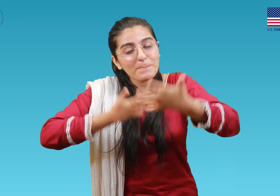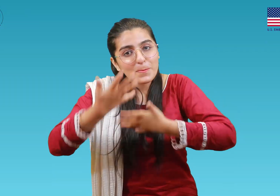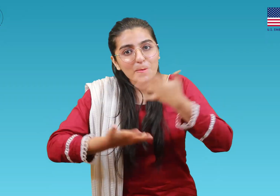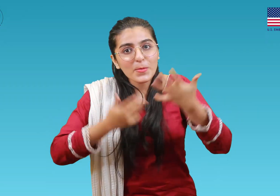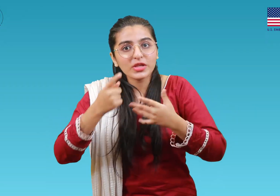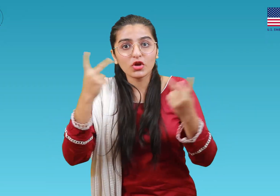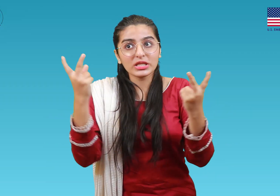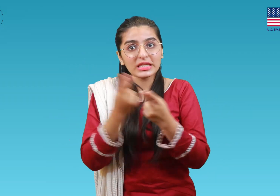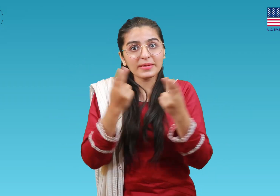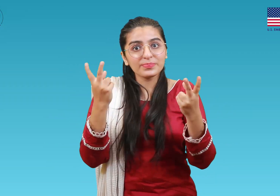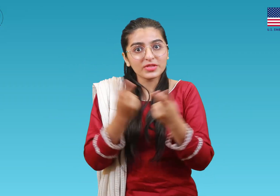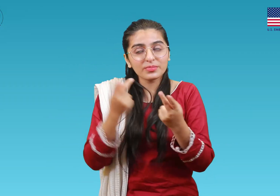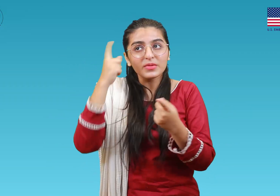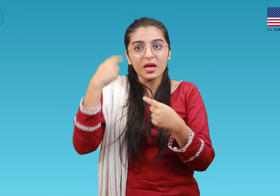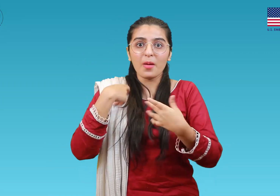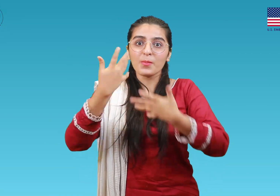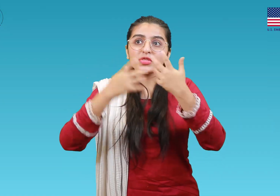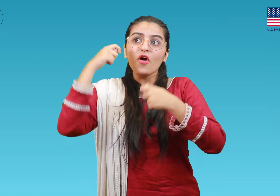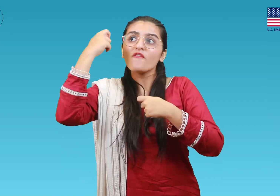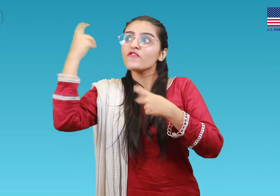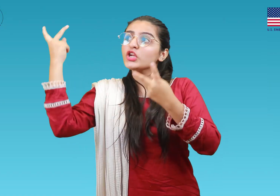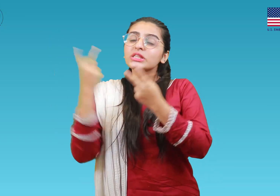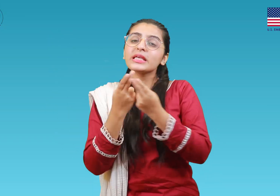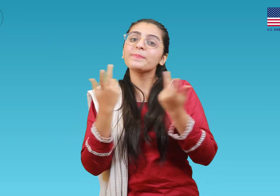these masks.